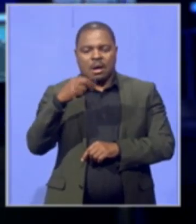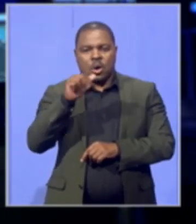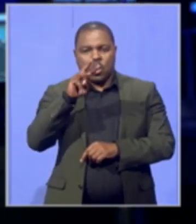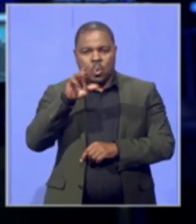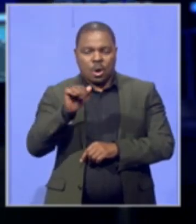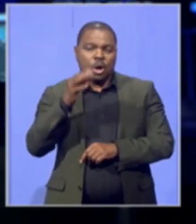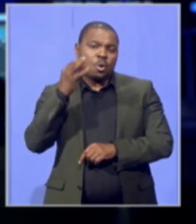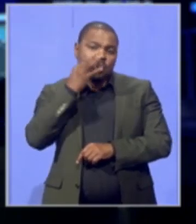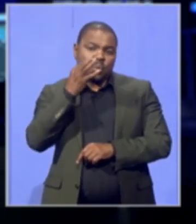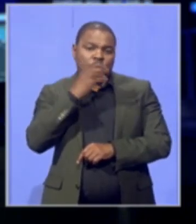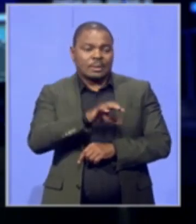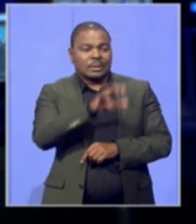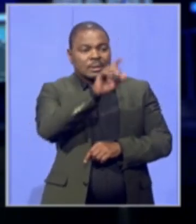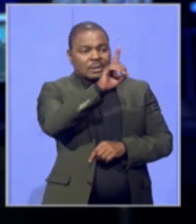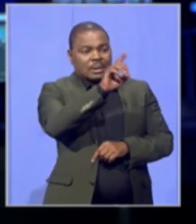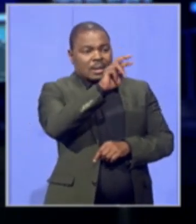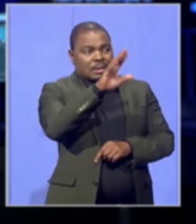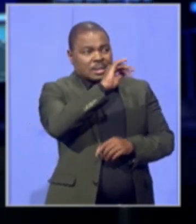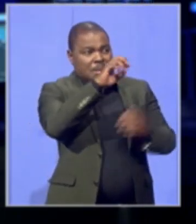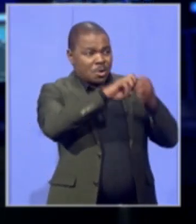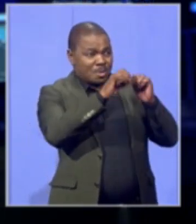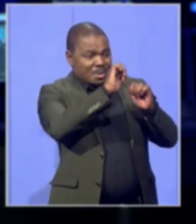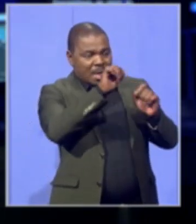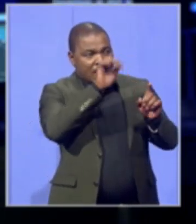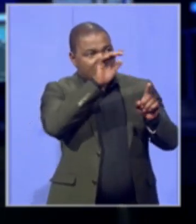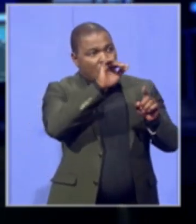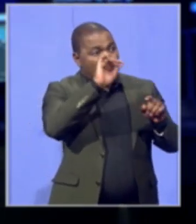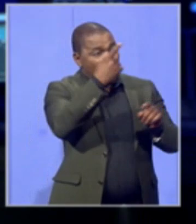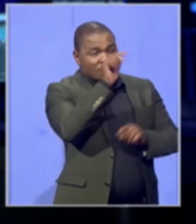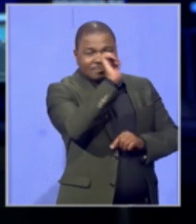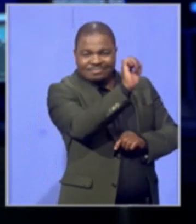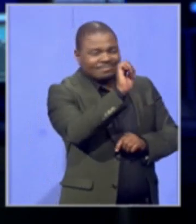ha a ame fela baahi ba naha eo empa